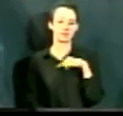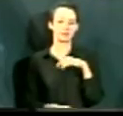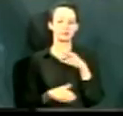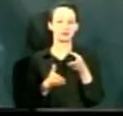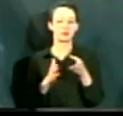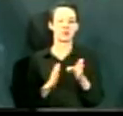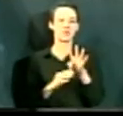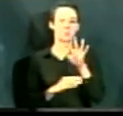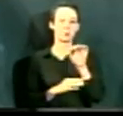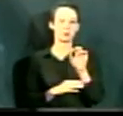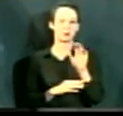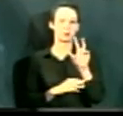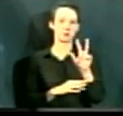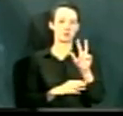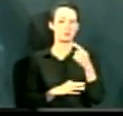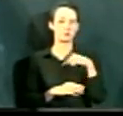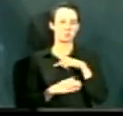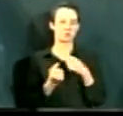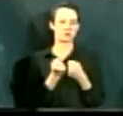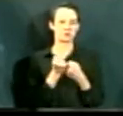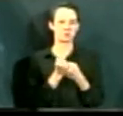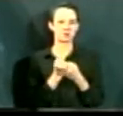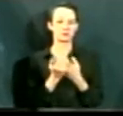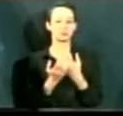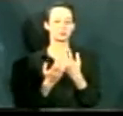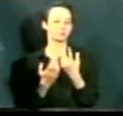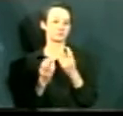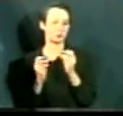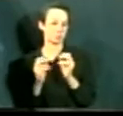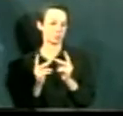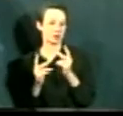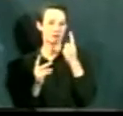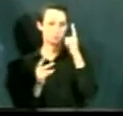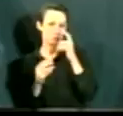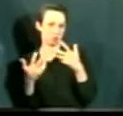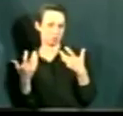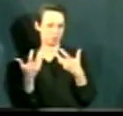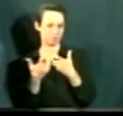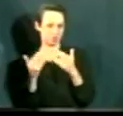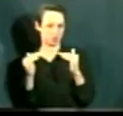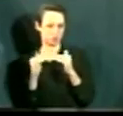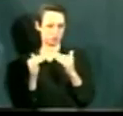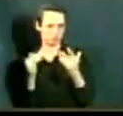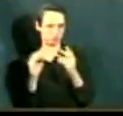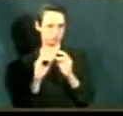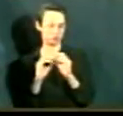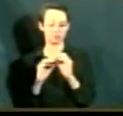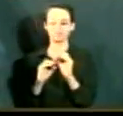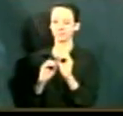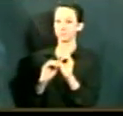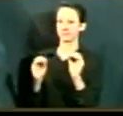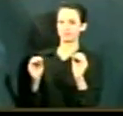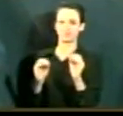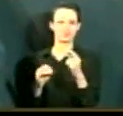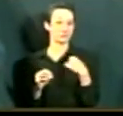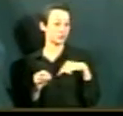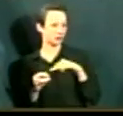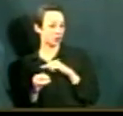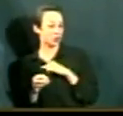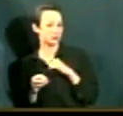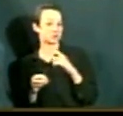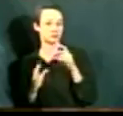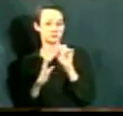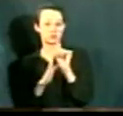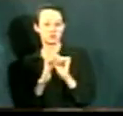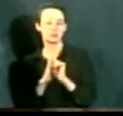it. Okay. But as far as any kind of a match goes, there's no match in the 403B. Through us or the state or? With the